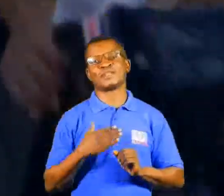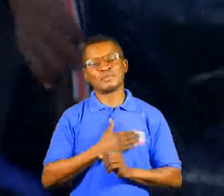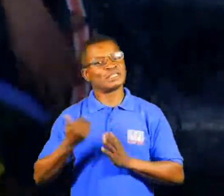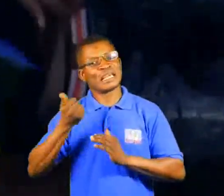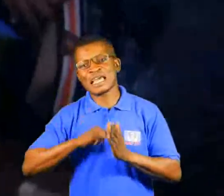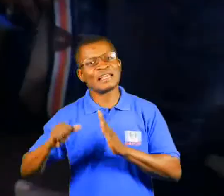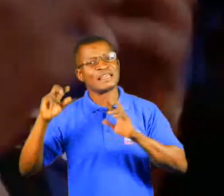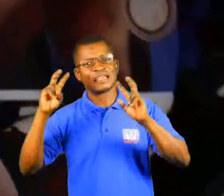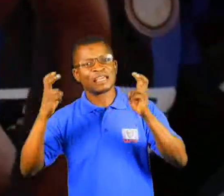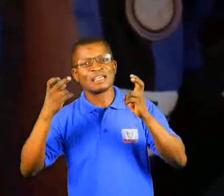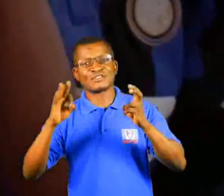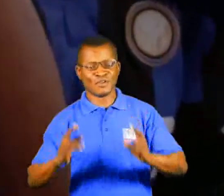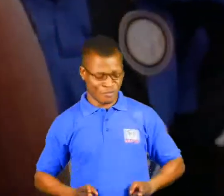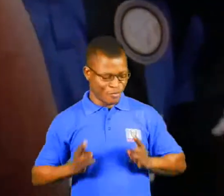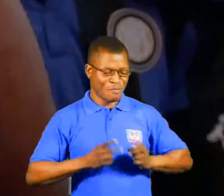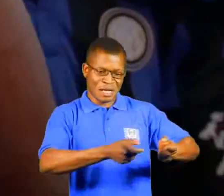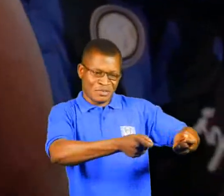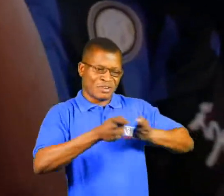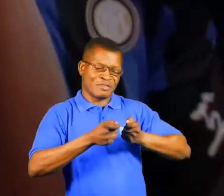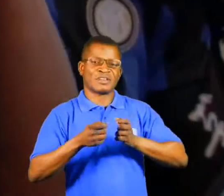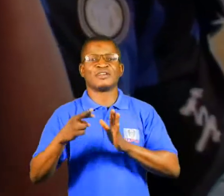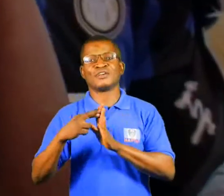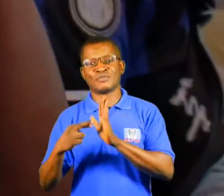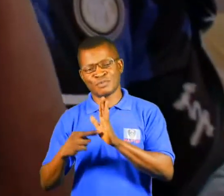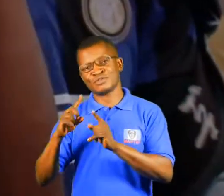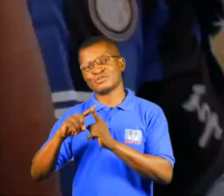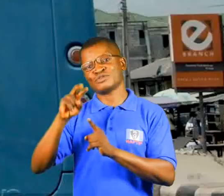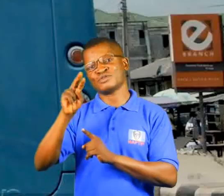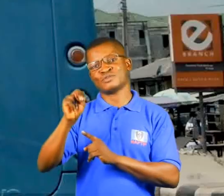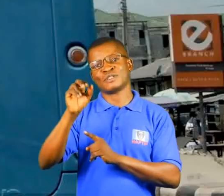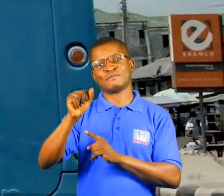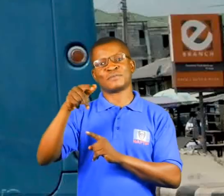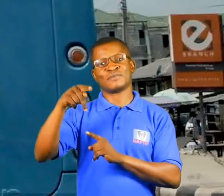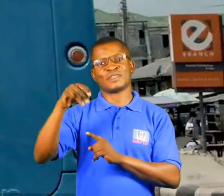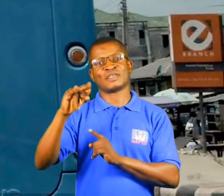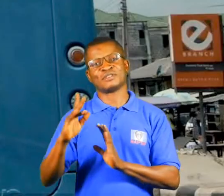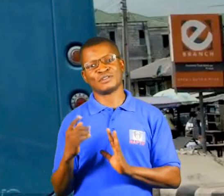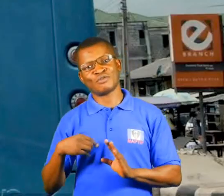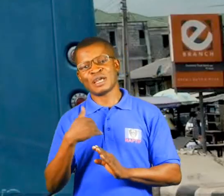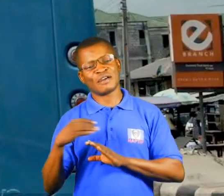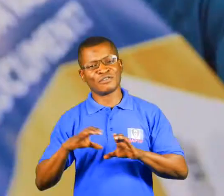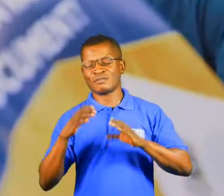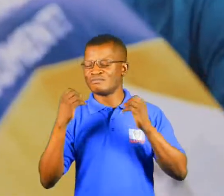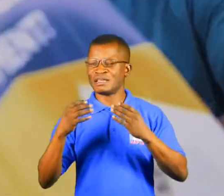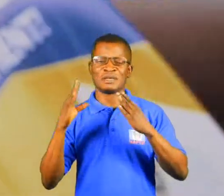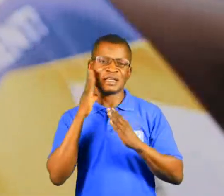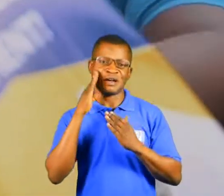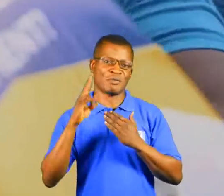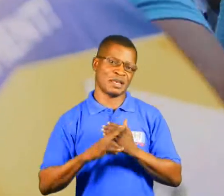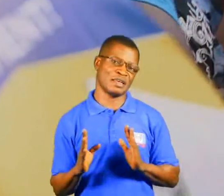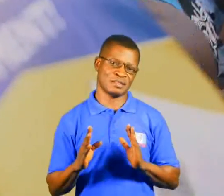They should report any case of human trafficking to NAPTIP. We have done a lot of awareness creation that I believe